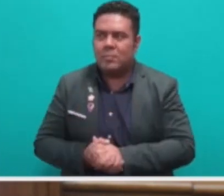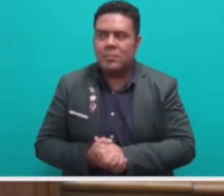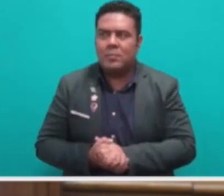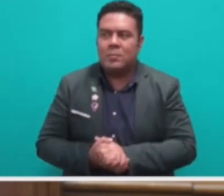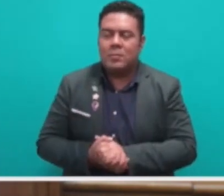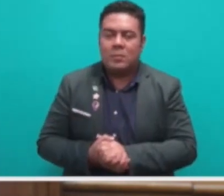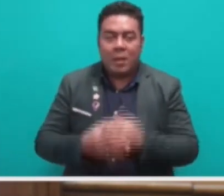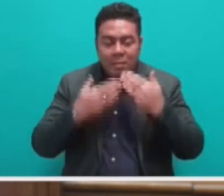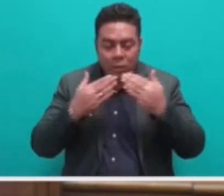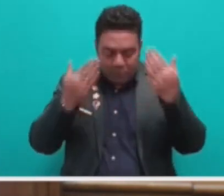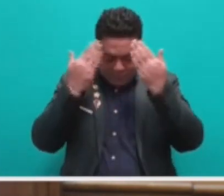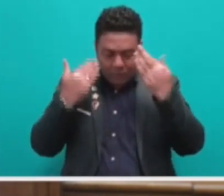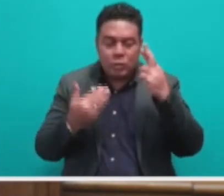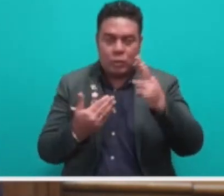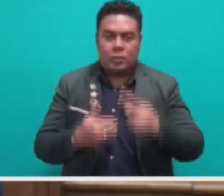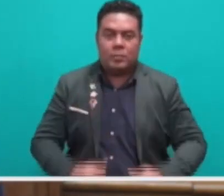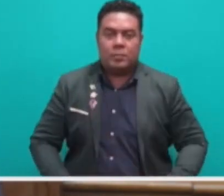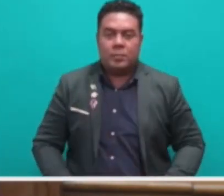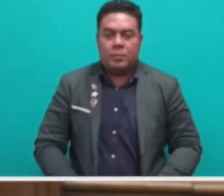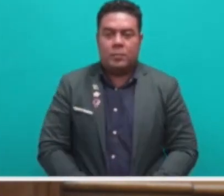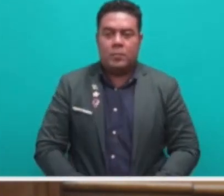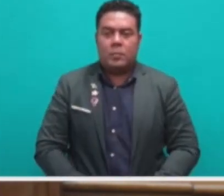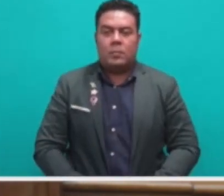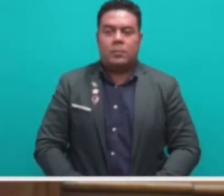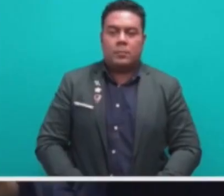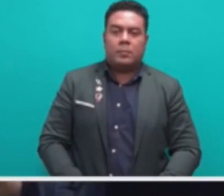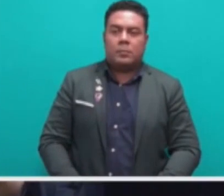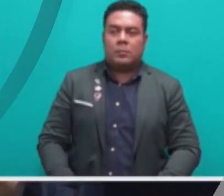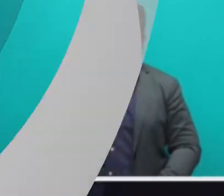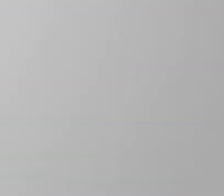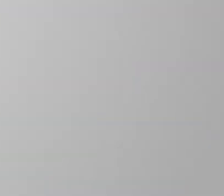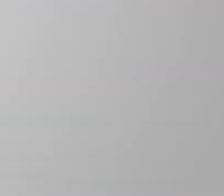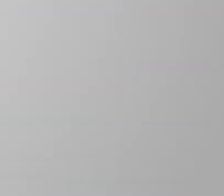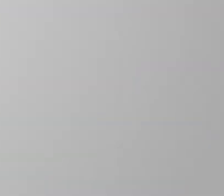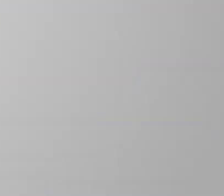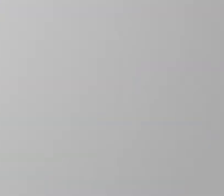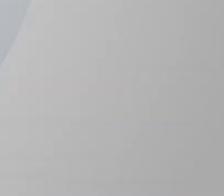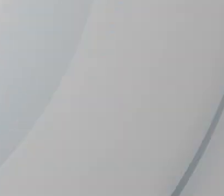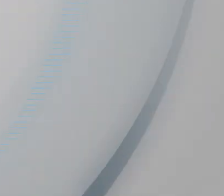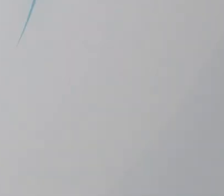Thank you very much, Mr. Speaker, sir. Thank you, Honourable Prime Minister. Honourable members.